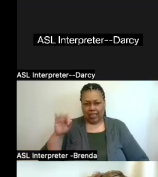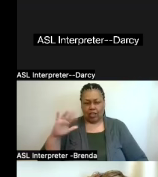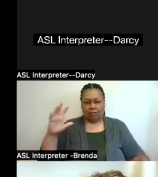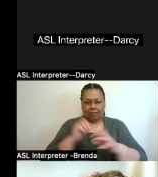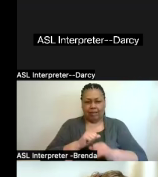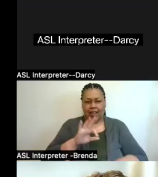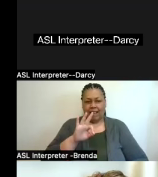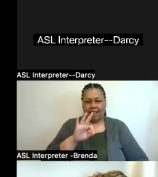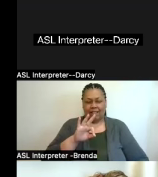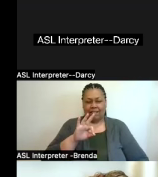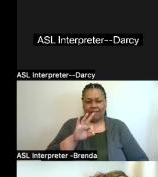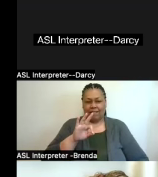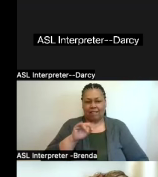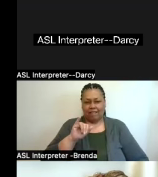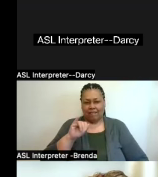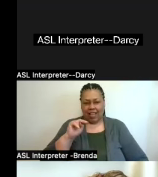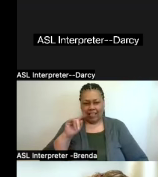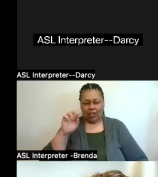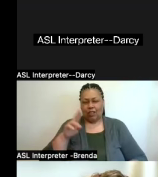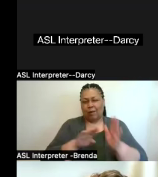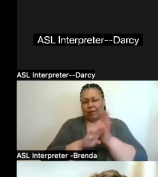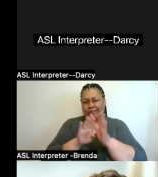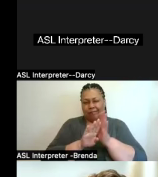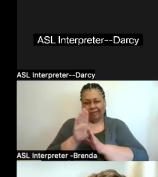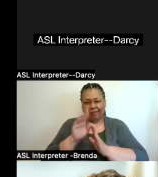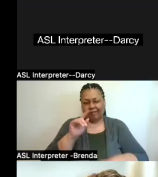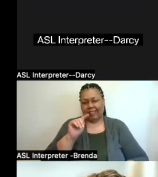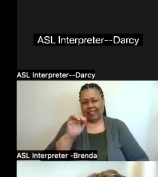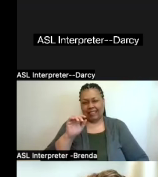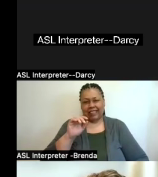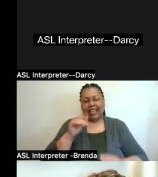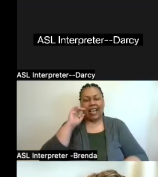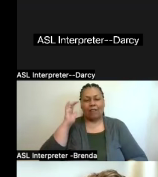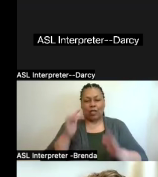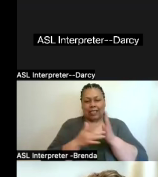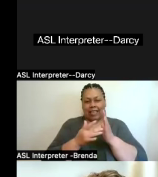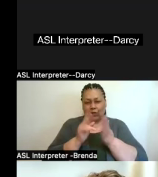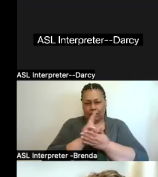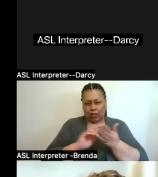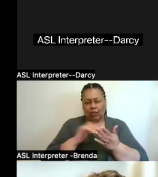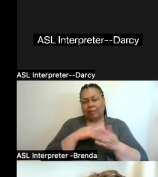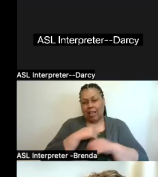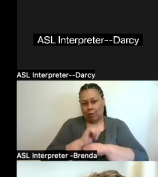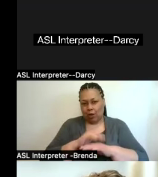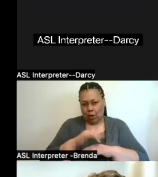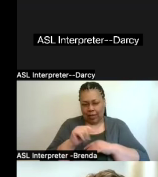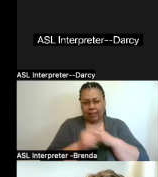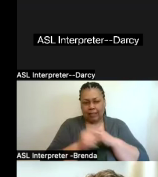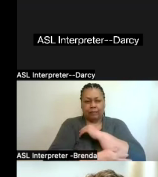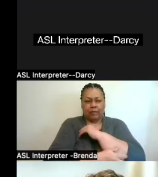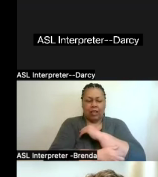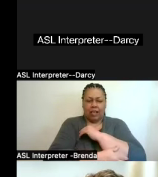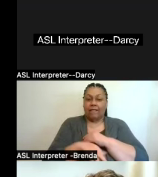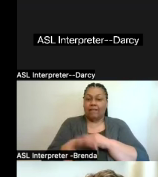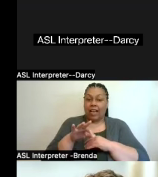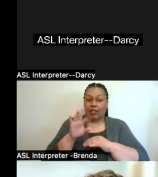and developed at Caltech, so I work on this algorithm. So FINDER will use the